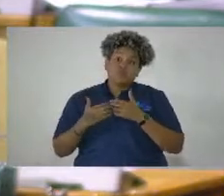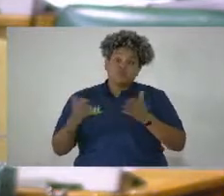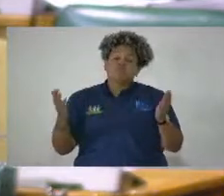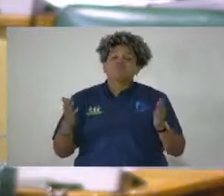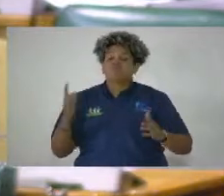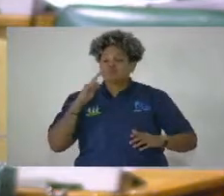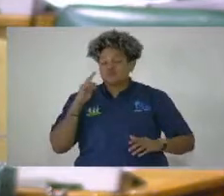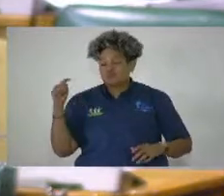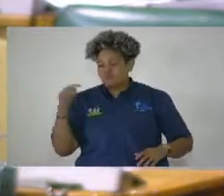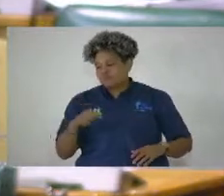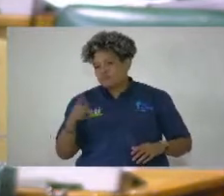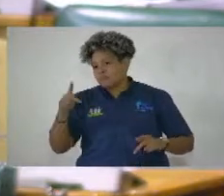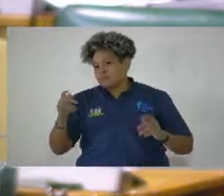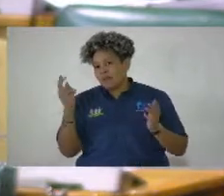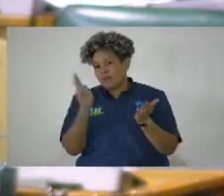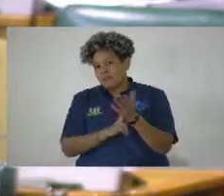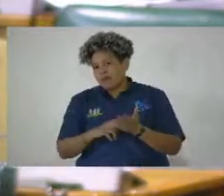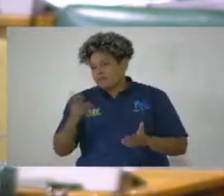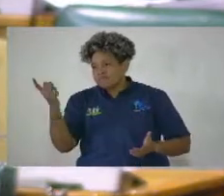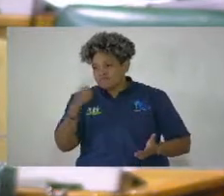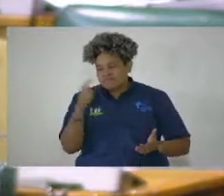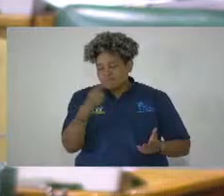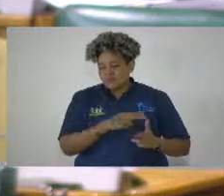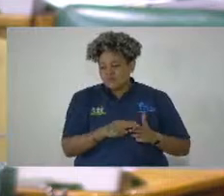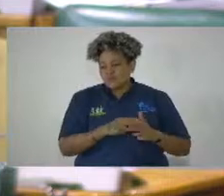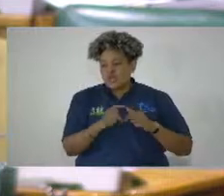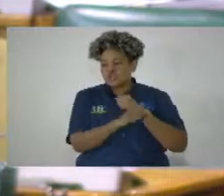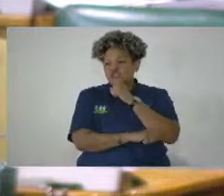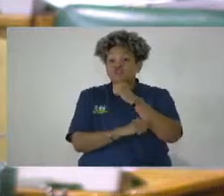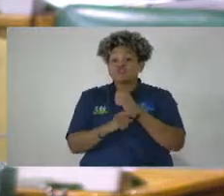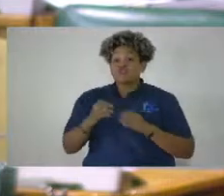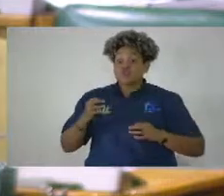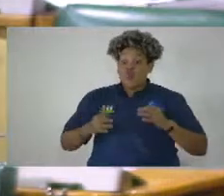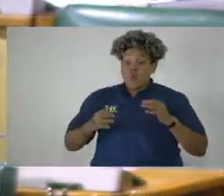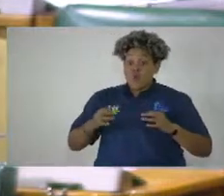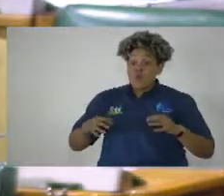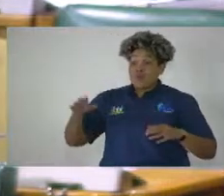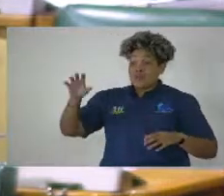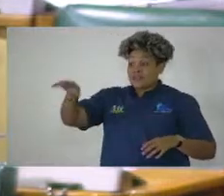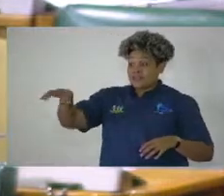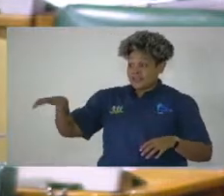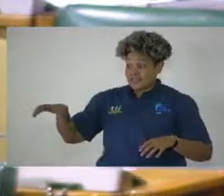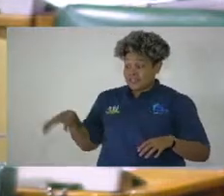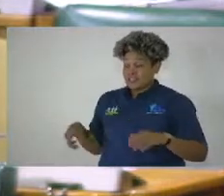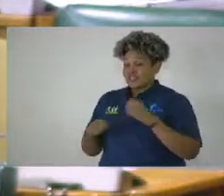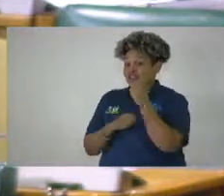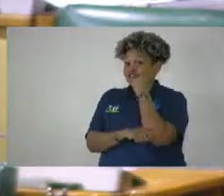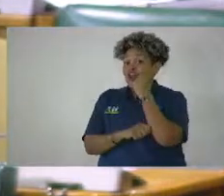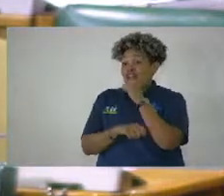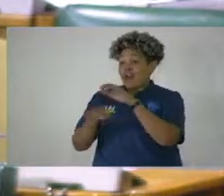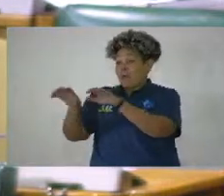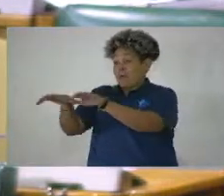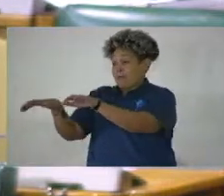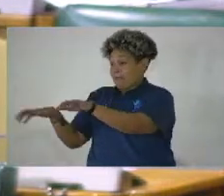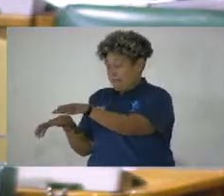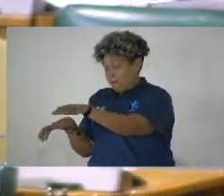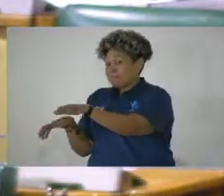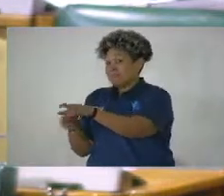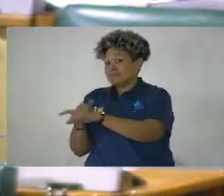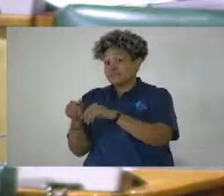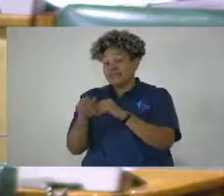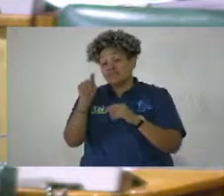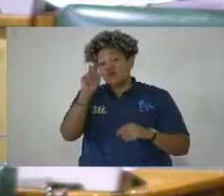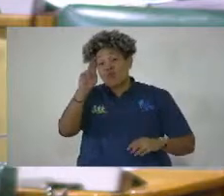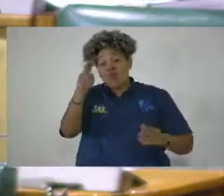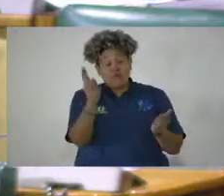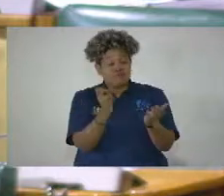to market. And the Trelawney Judicial Court Complex, Mr. Speaker, the terms of reference were approved